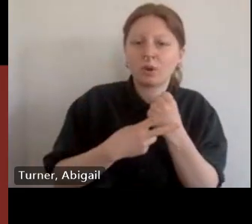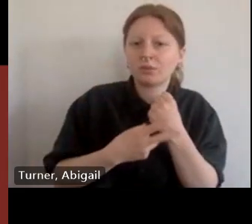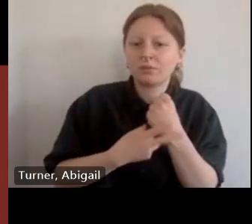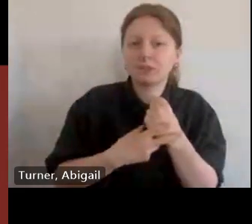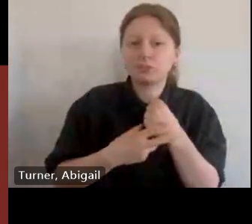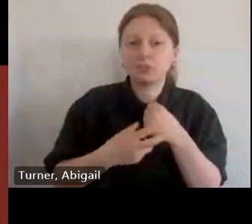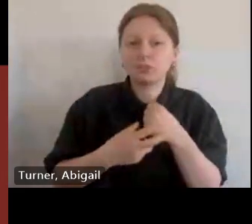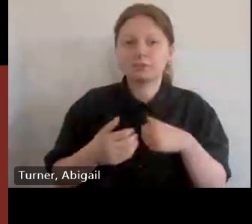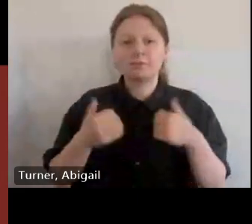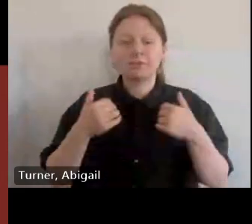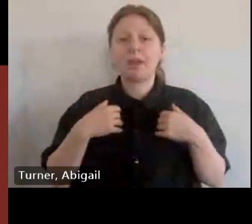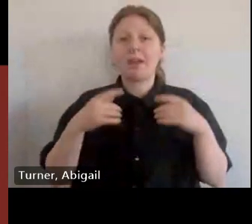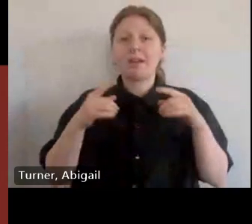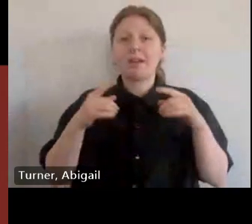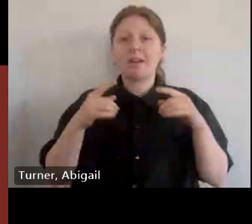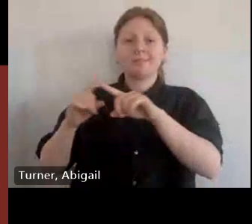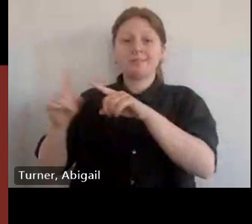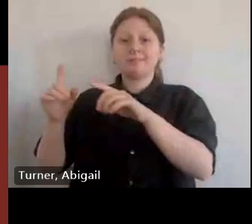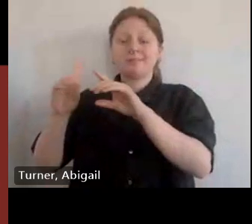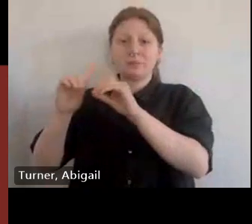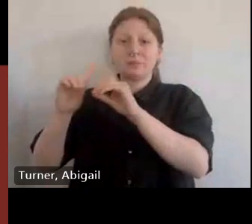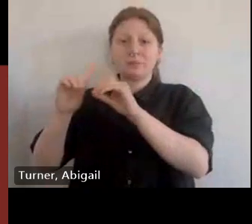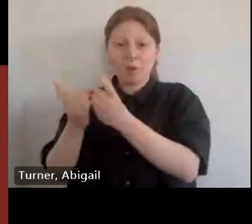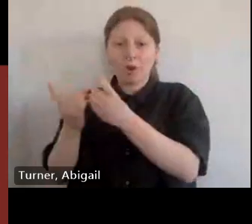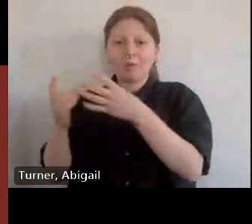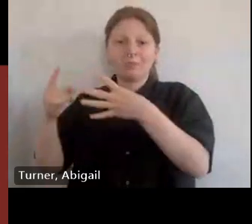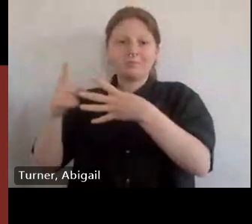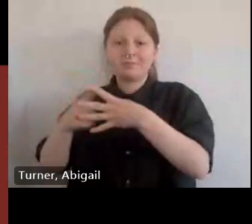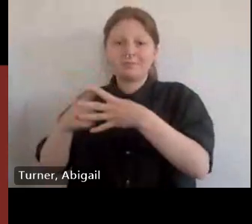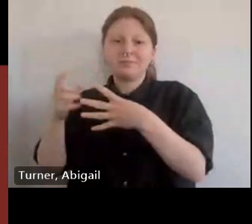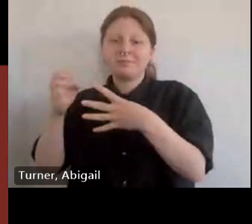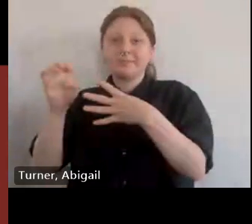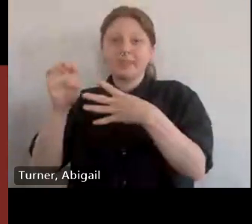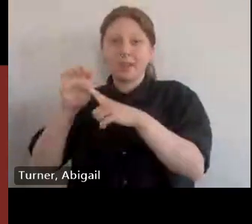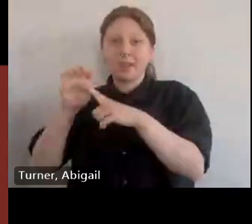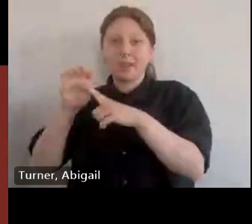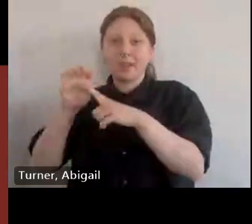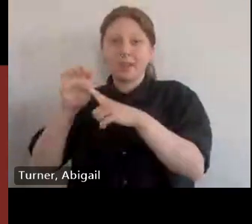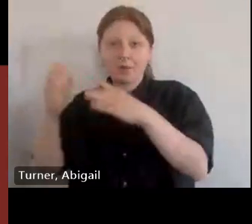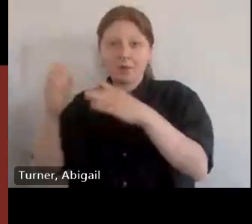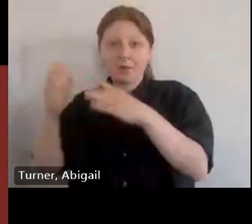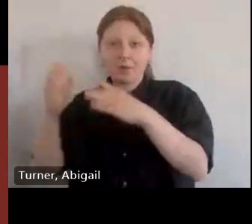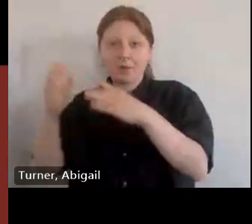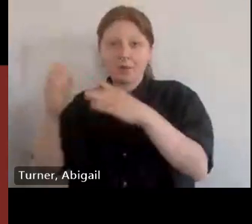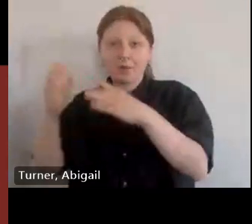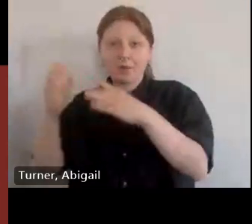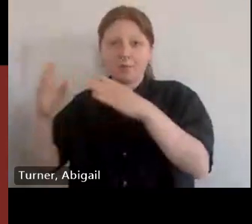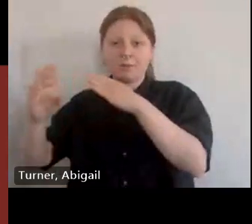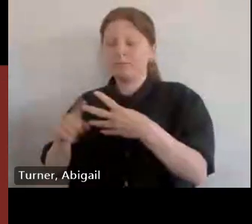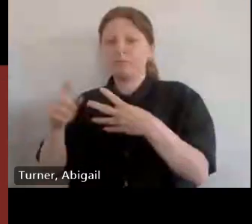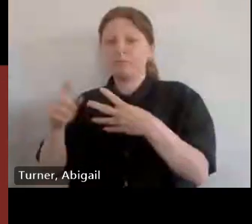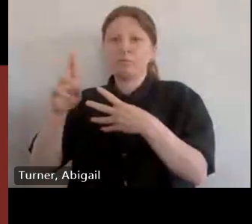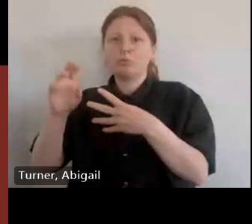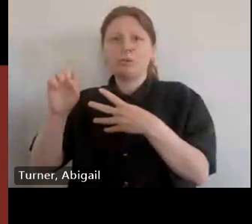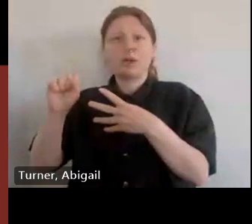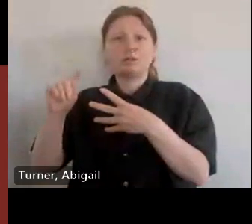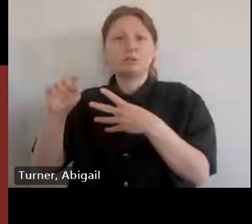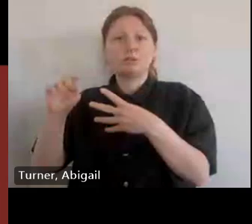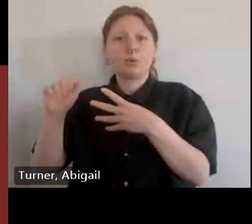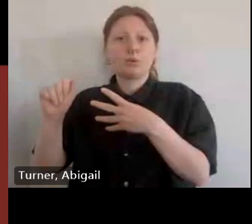departments in environmental protection and restoration. We have a litigation department that takes all those